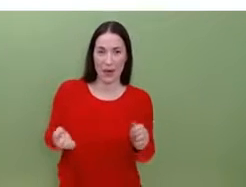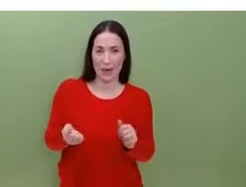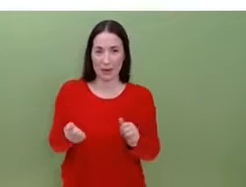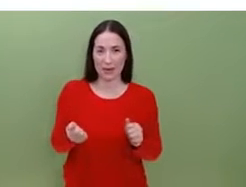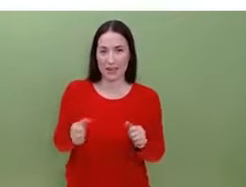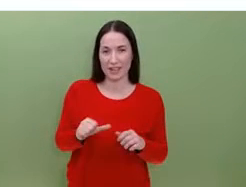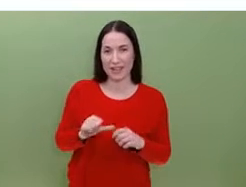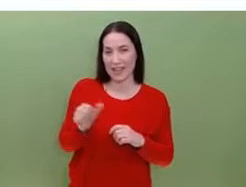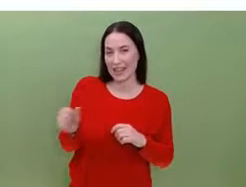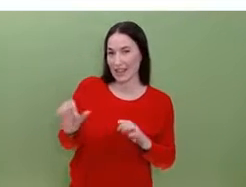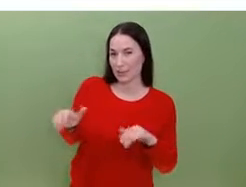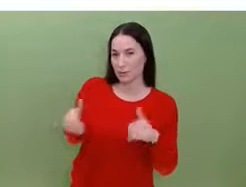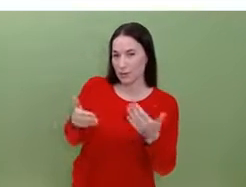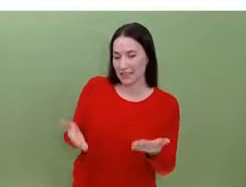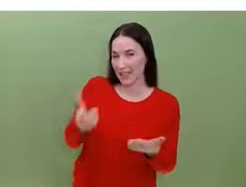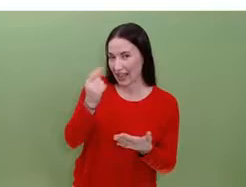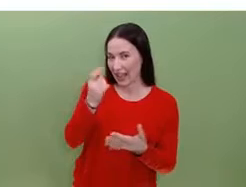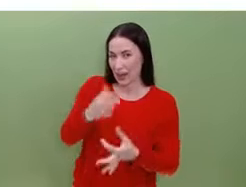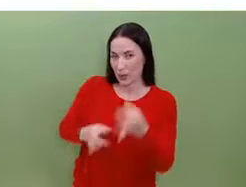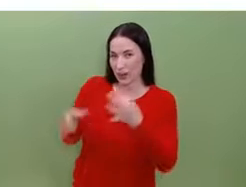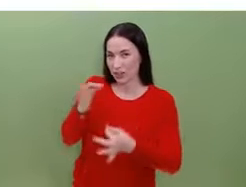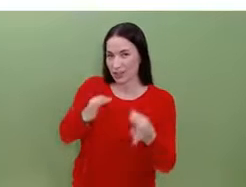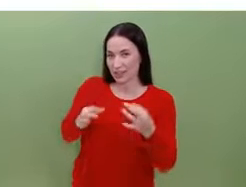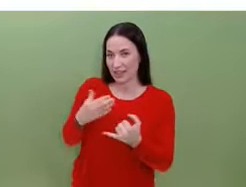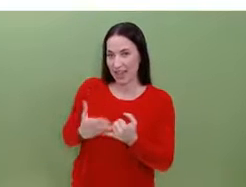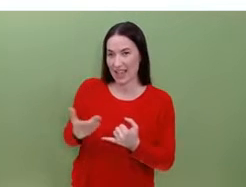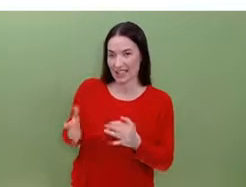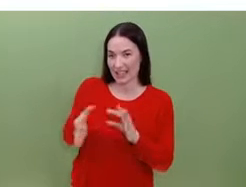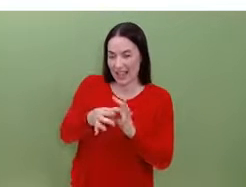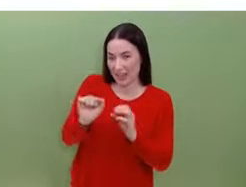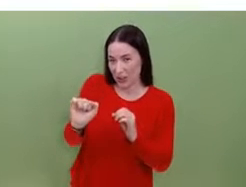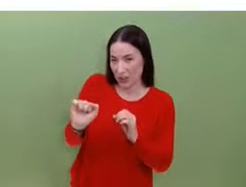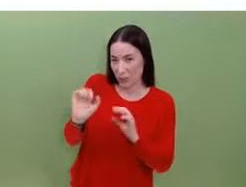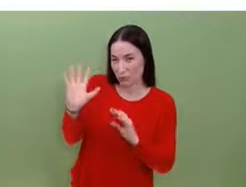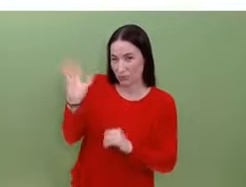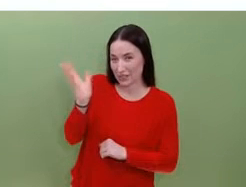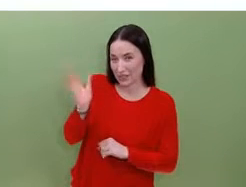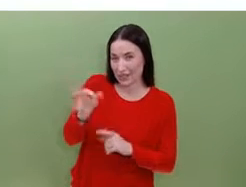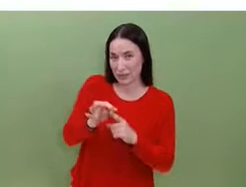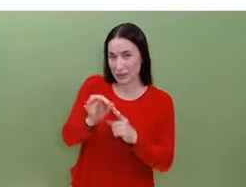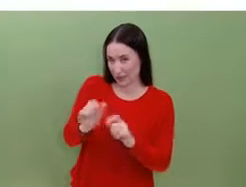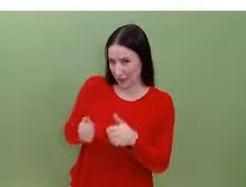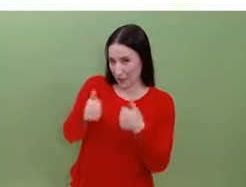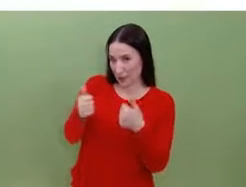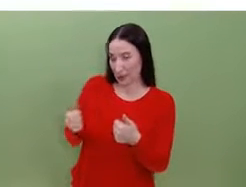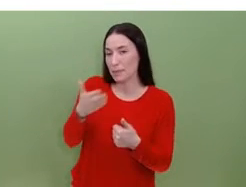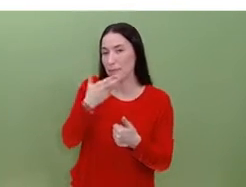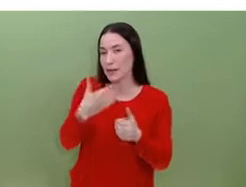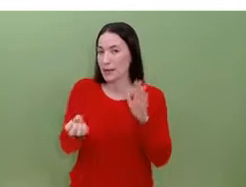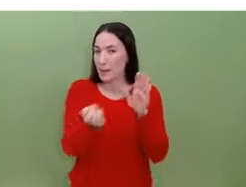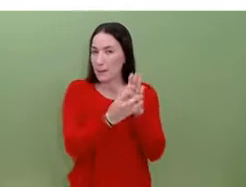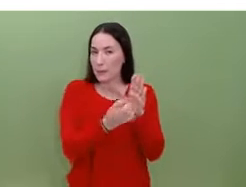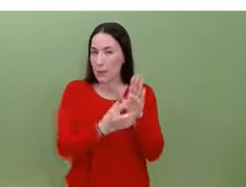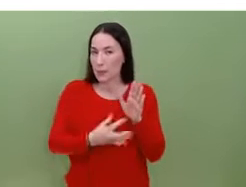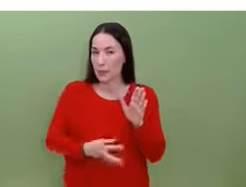pick up any questions at the end, Peter, about your presentation, if that's okay. So please do post any questions, anybody that you want us to pick up in the